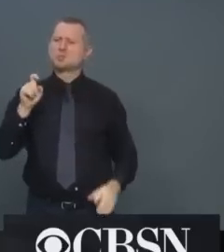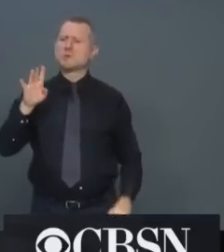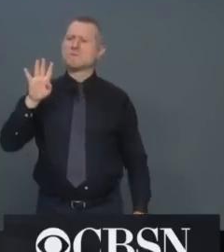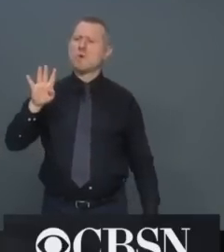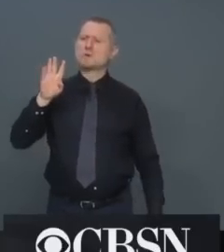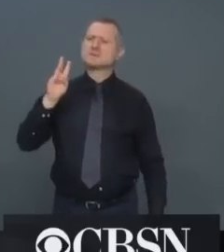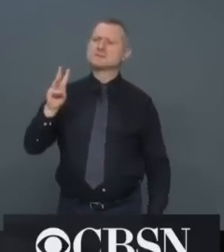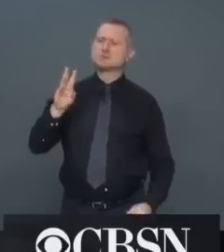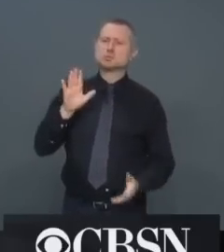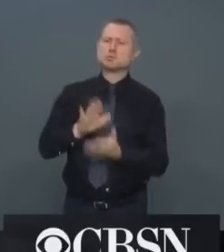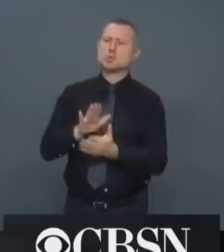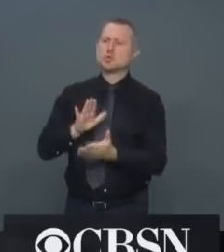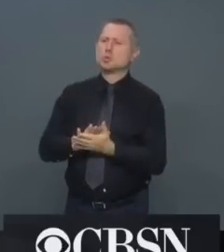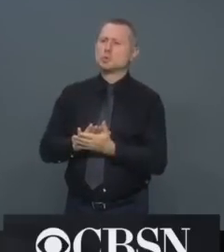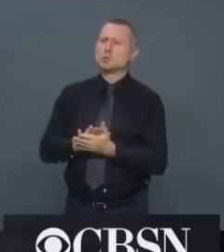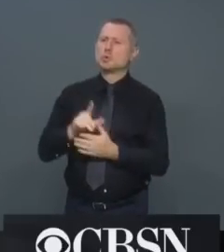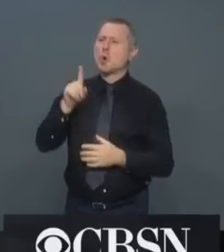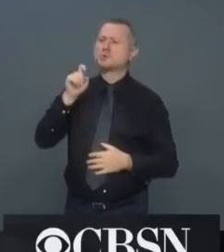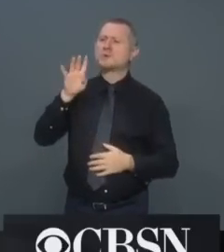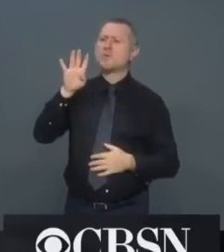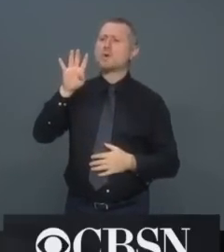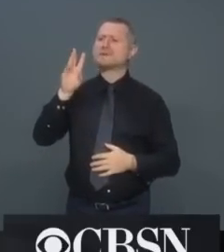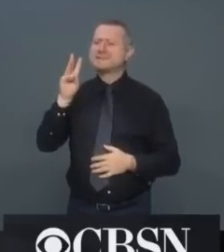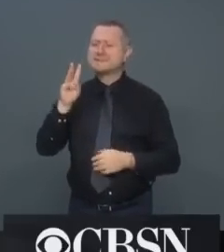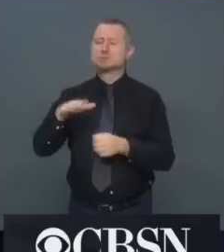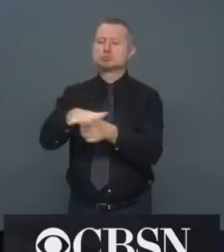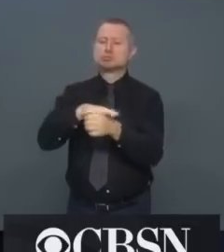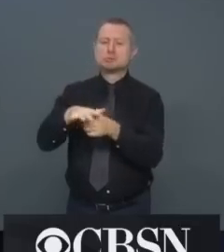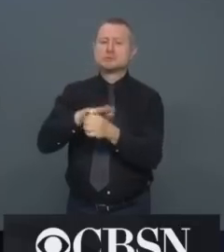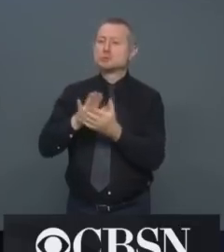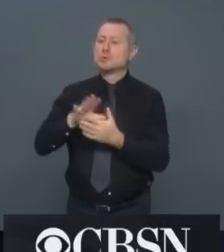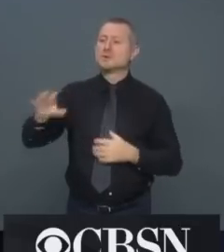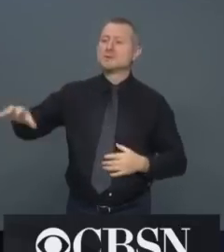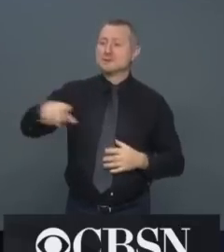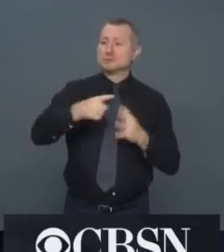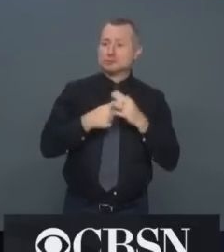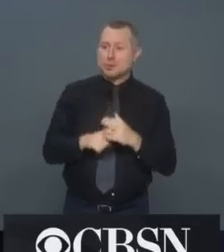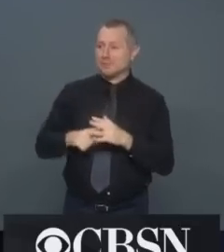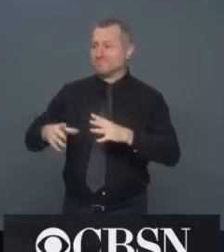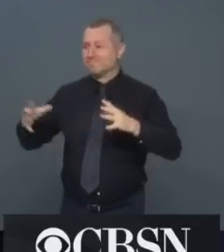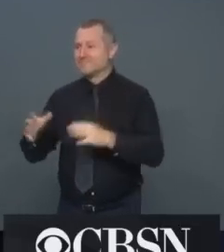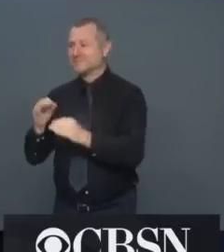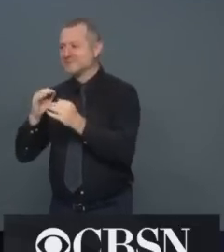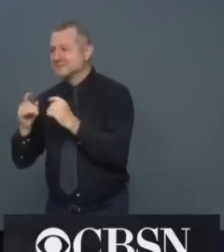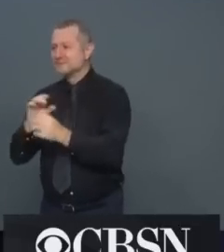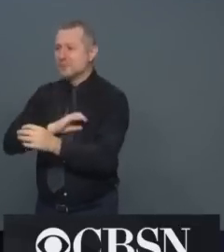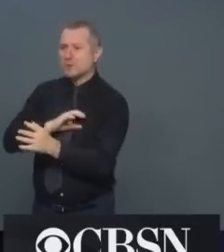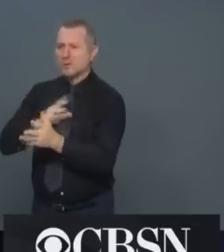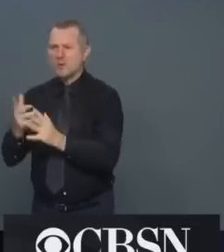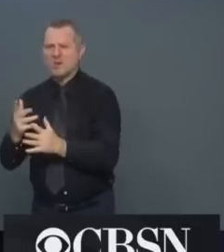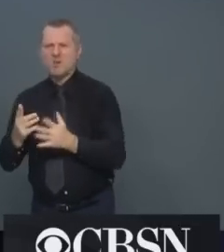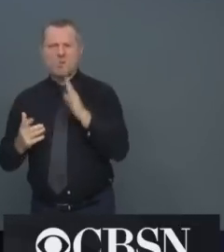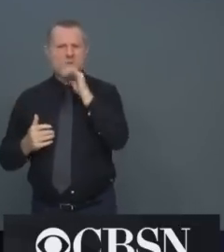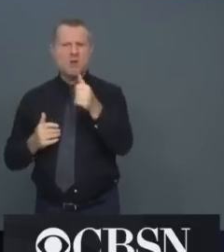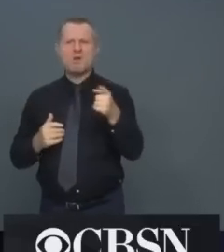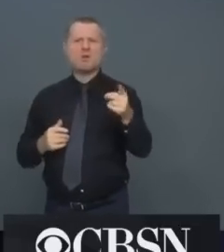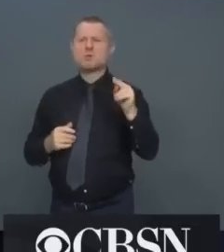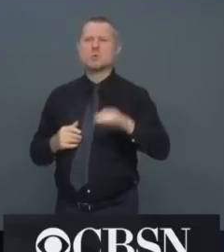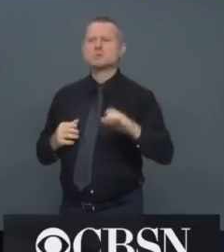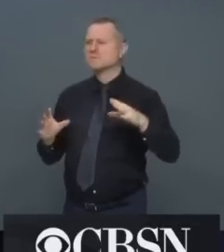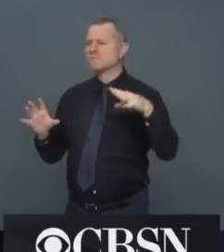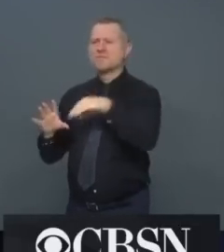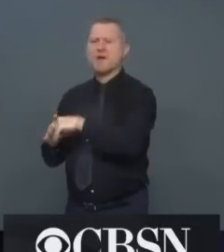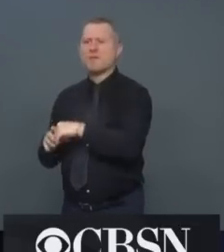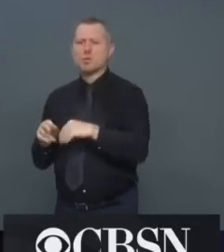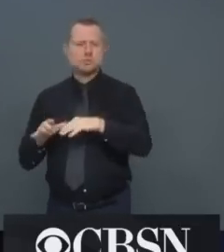not started a plan to fix their police department? And what do you want New York City to do? Or who in New York City do you want